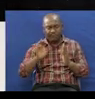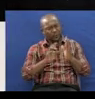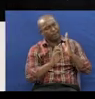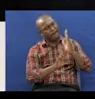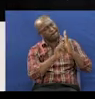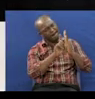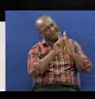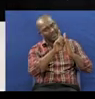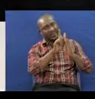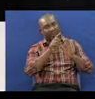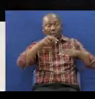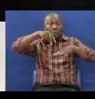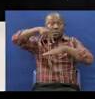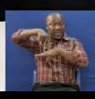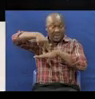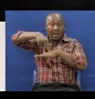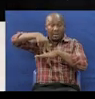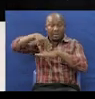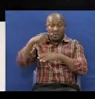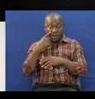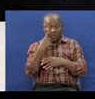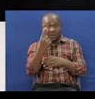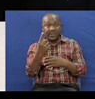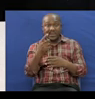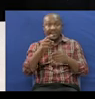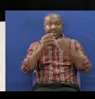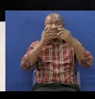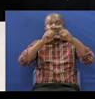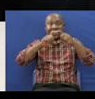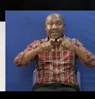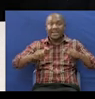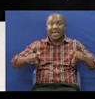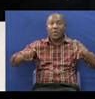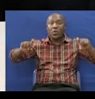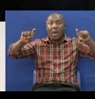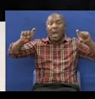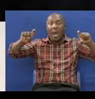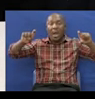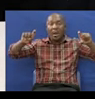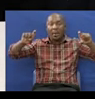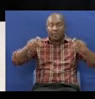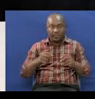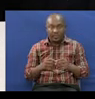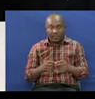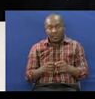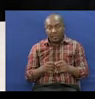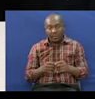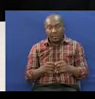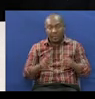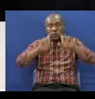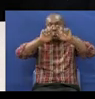watches the area by far, will find that circular shape of